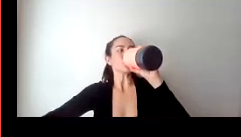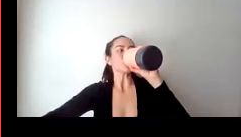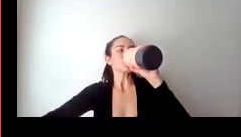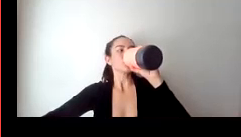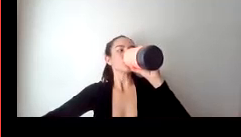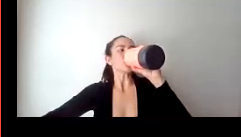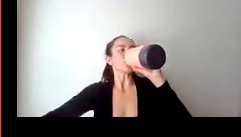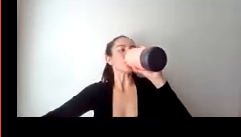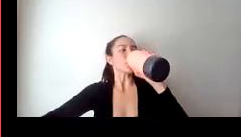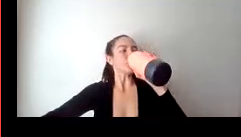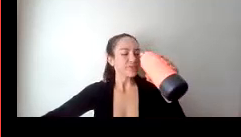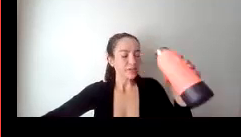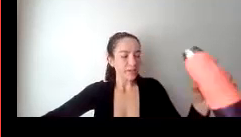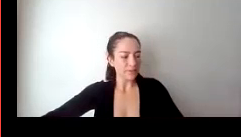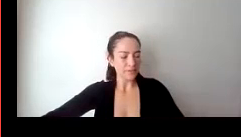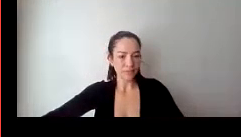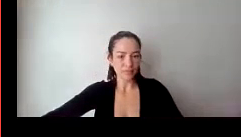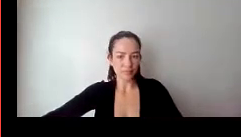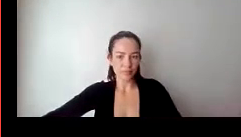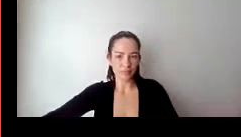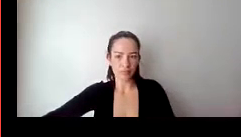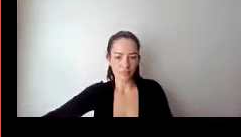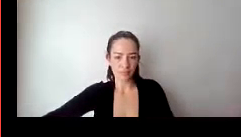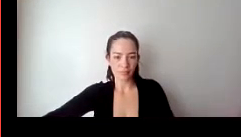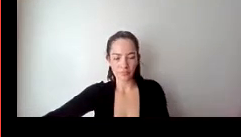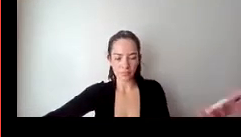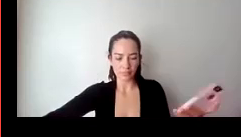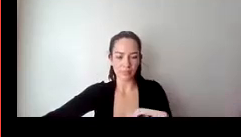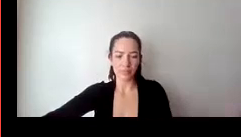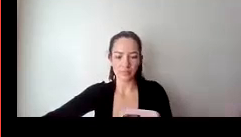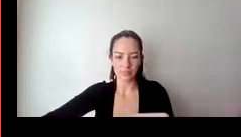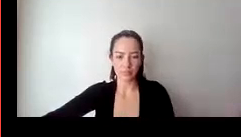All right, it looks like